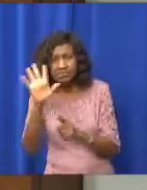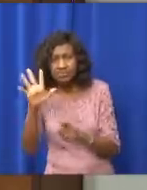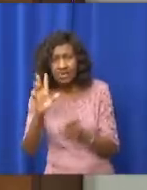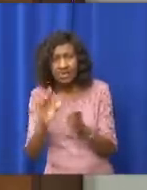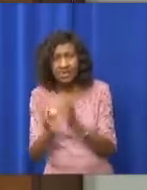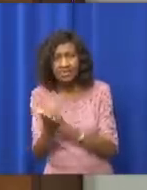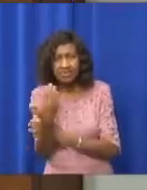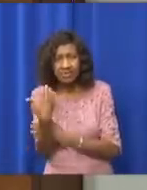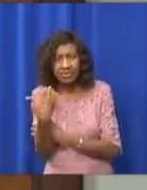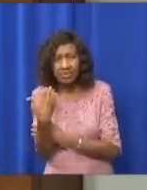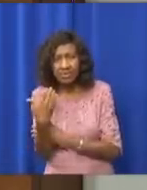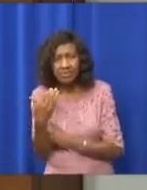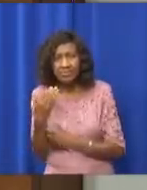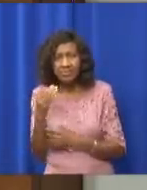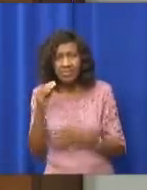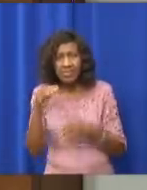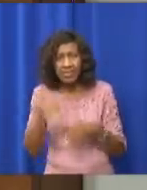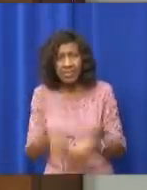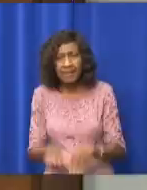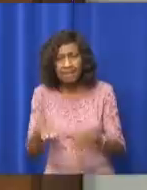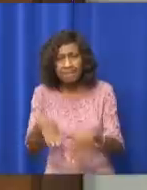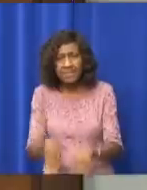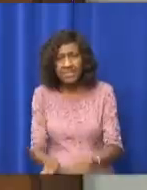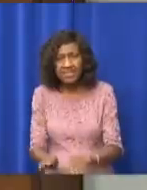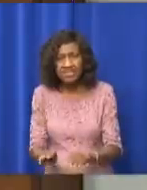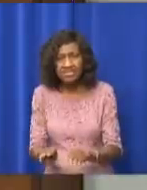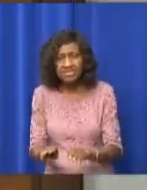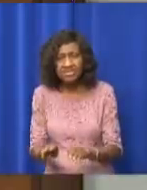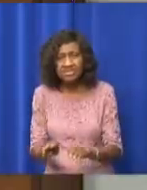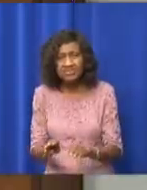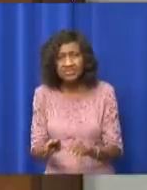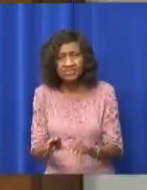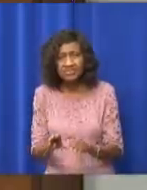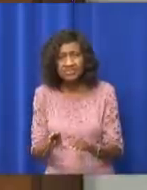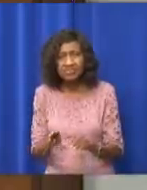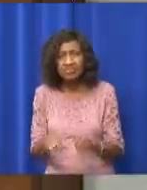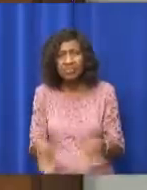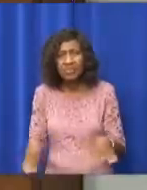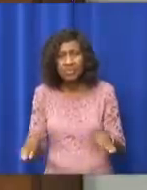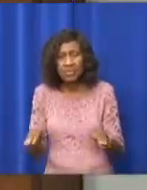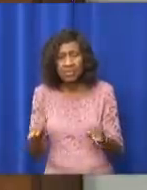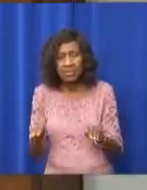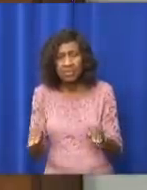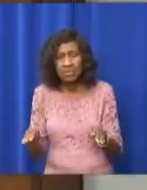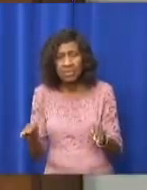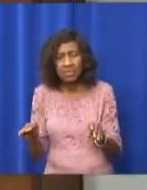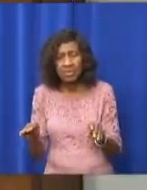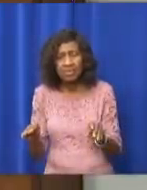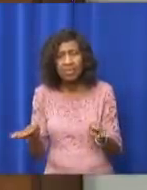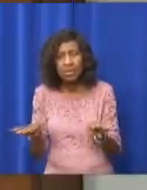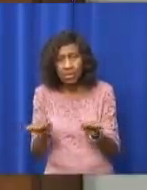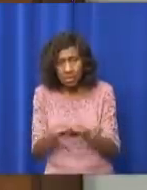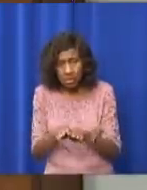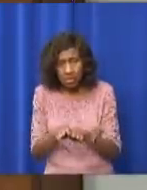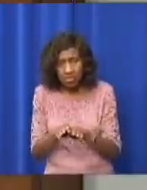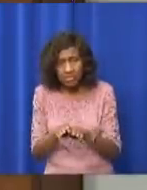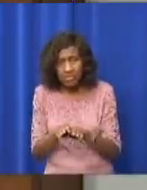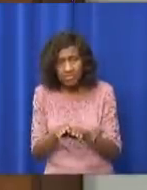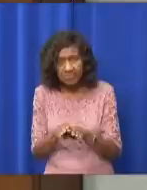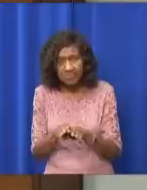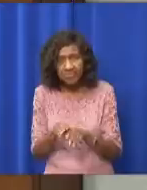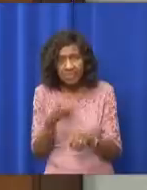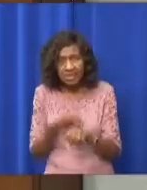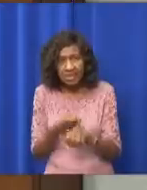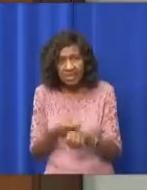Over this coming weekend, beach access to public beaches on Grand Cayman remains in full 24-hour lockdown or